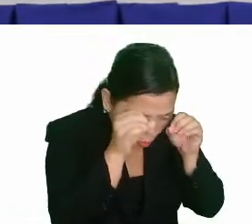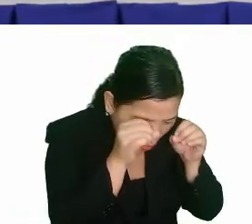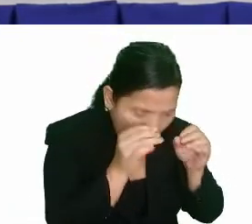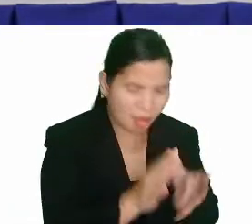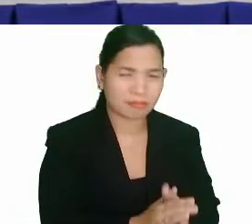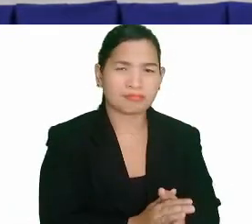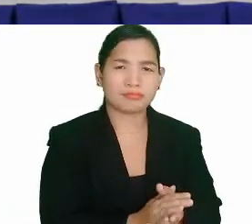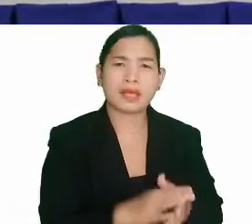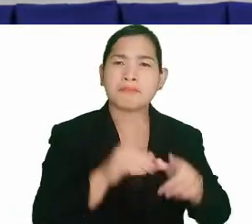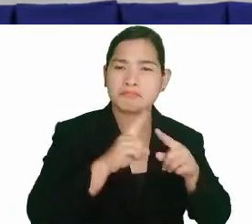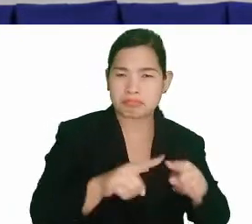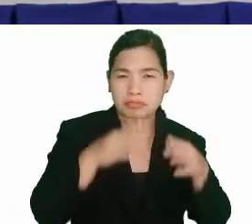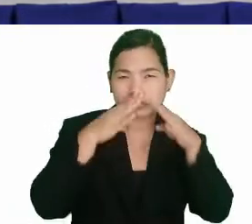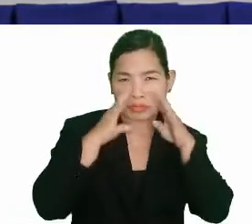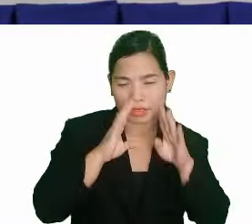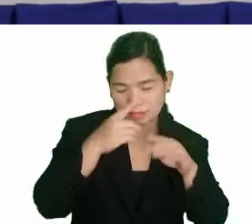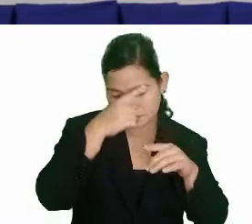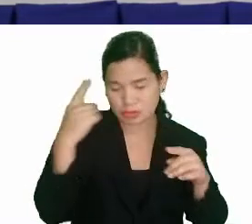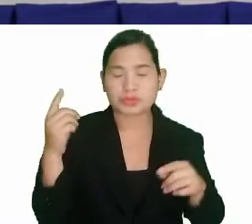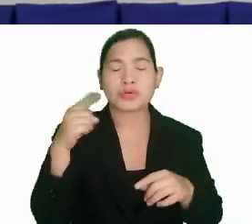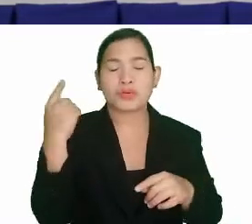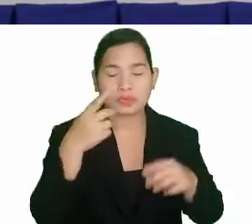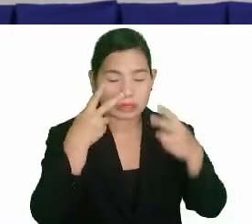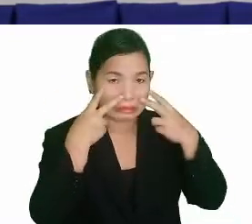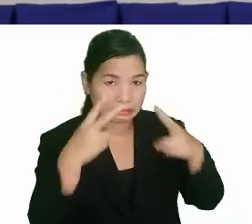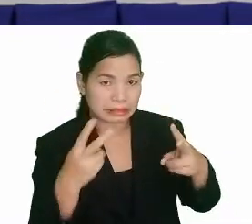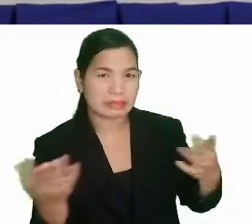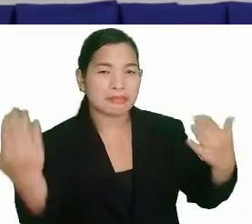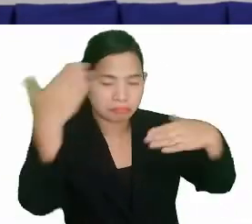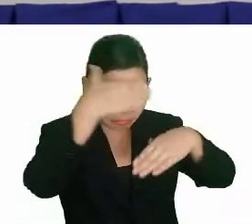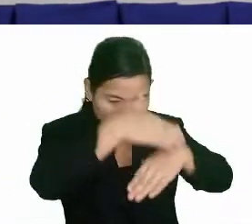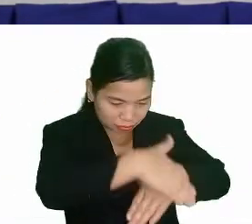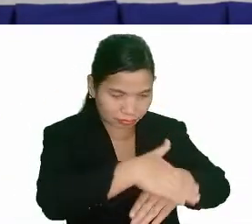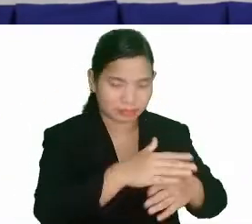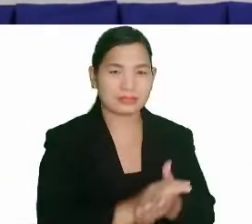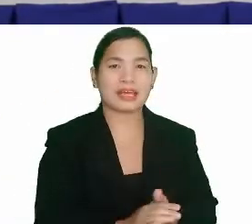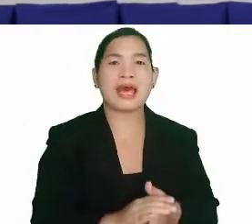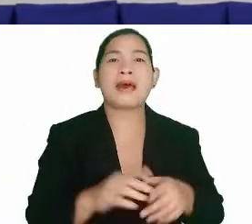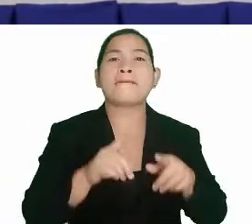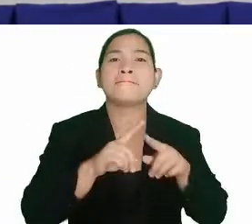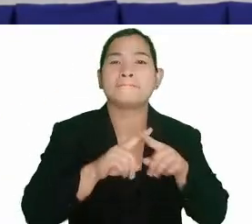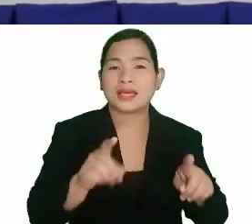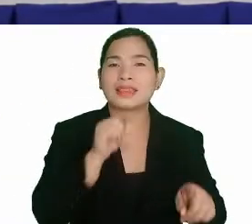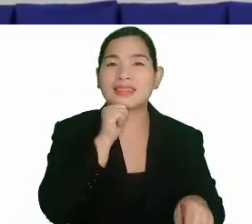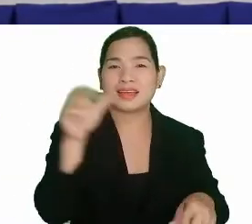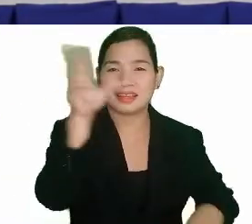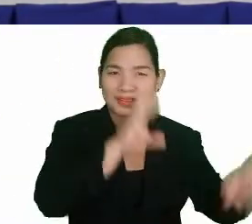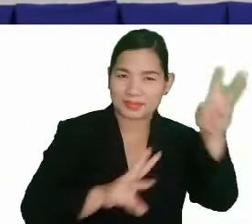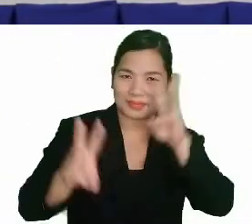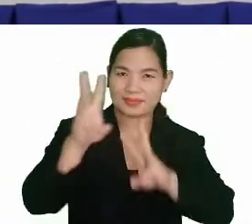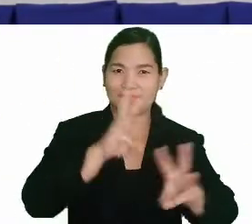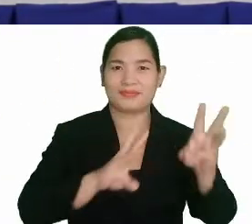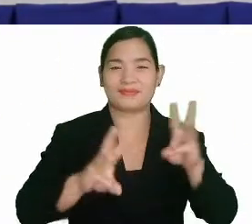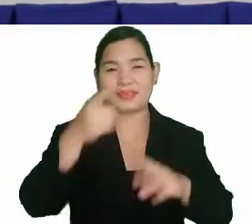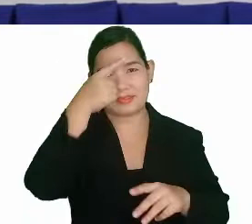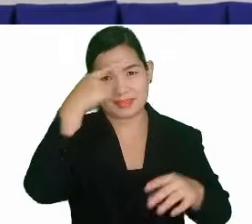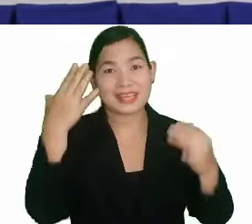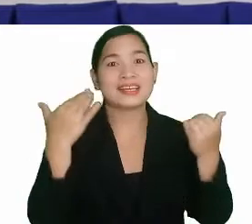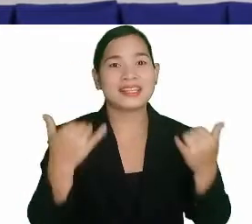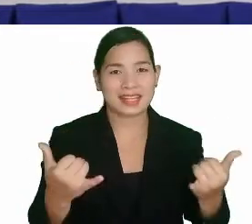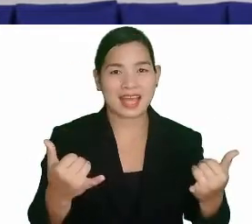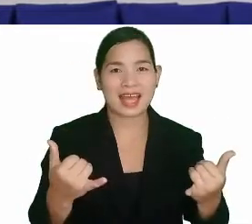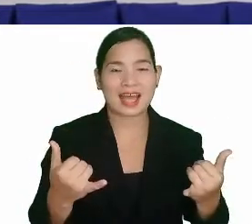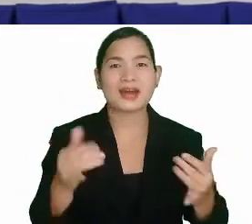up disappointed about seeing a dark view. Do not worry, because in this lesson,